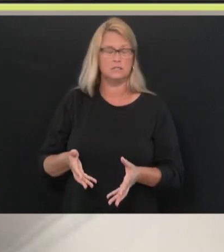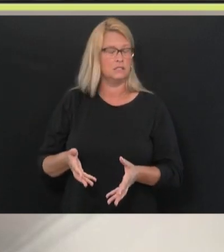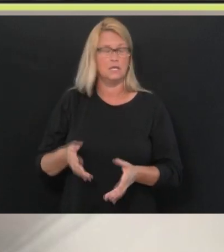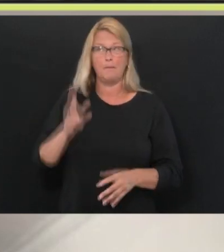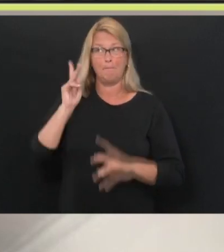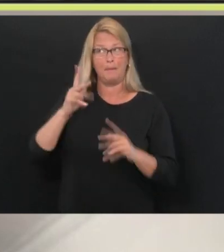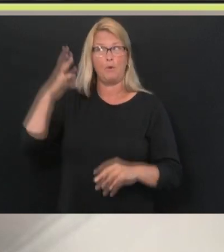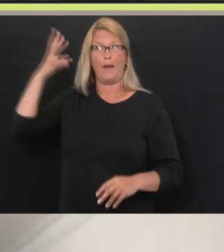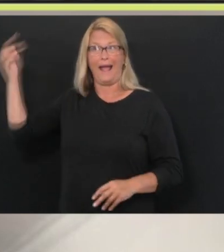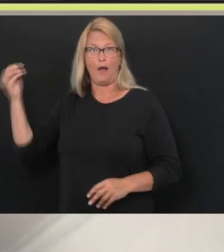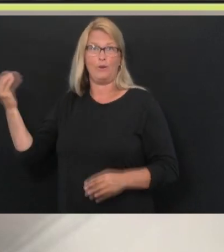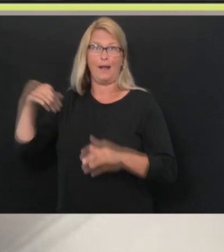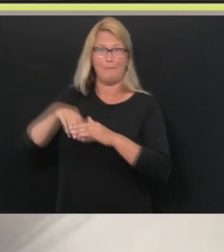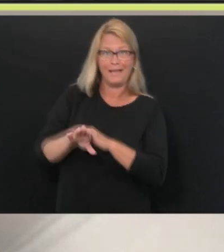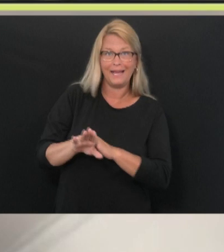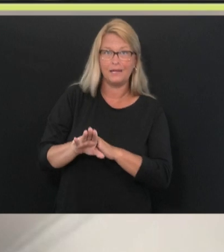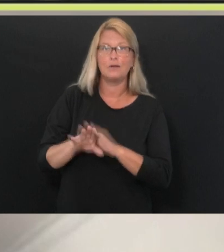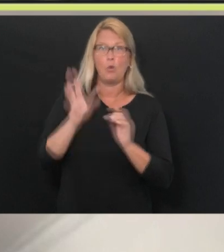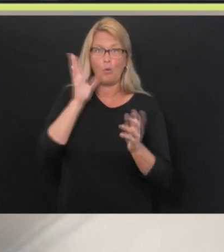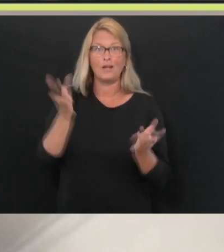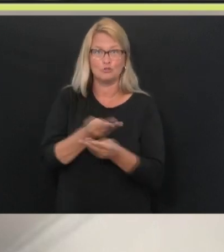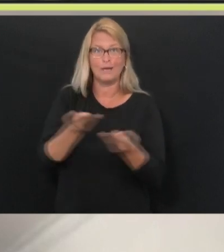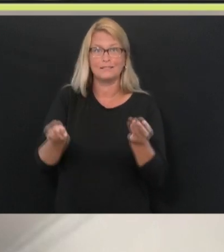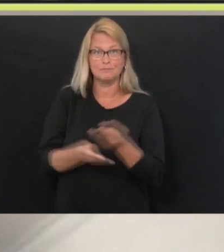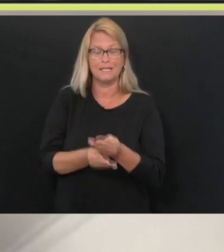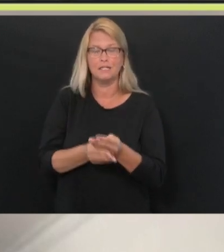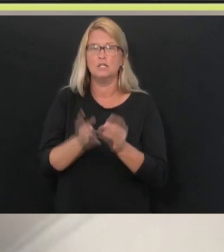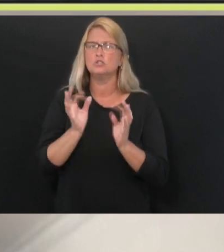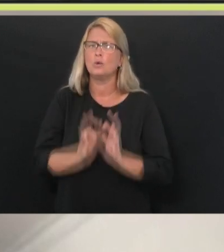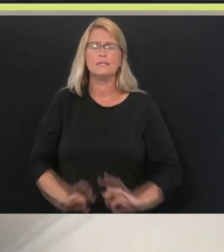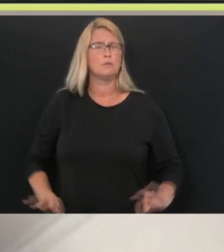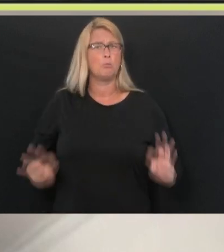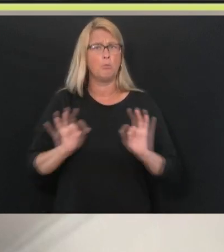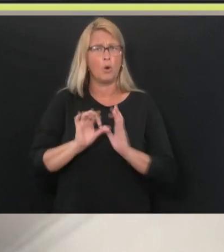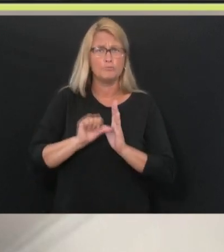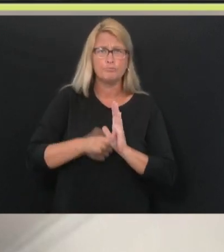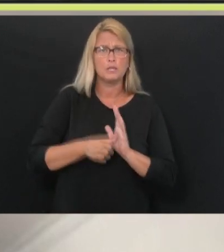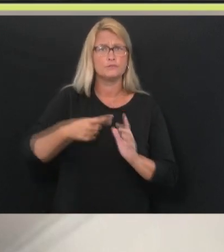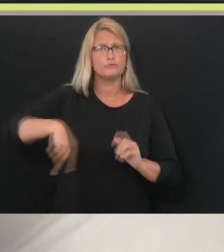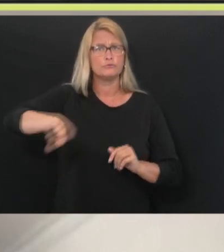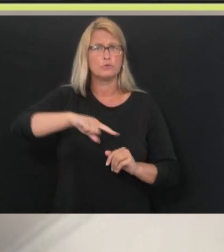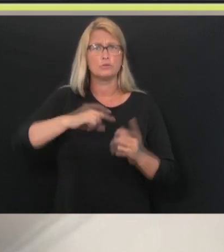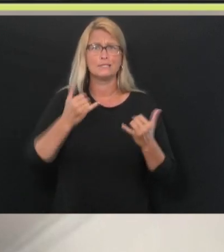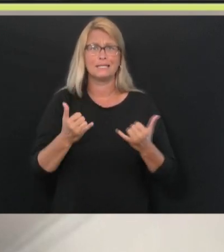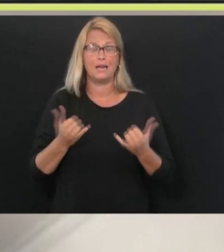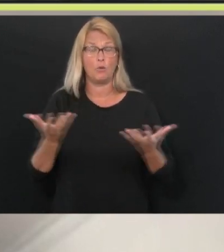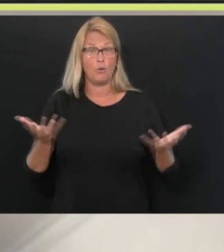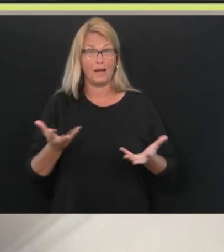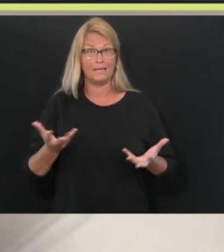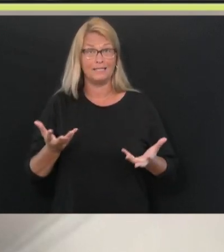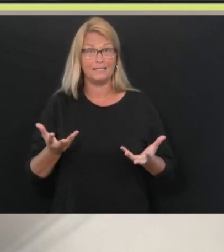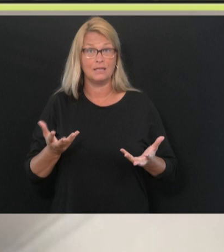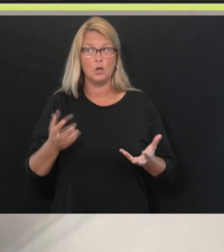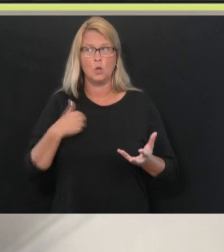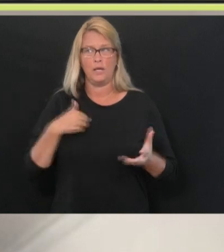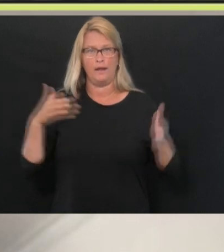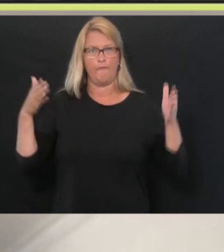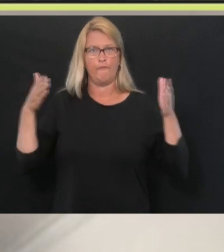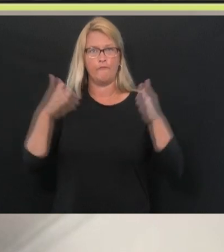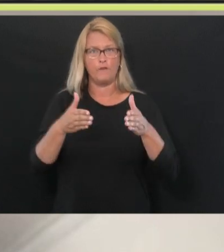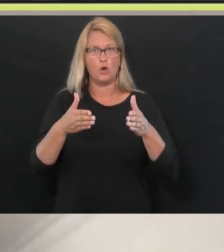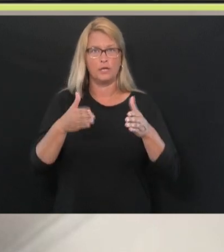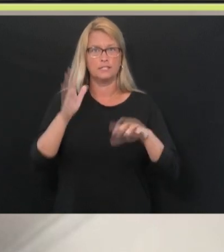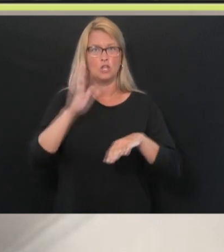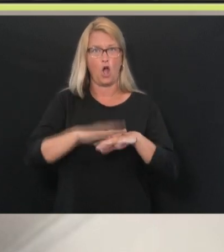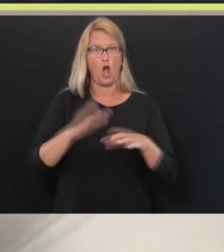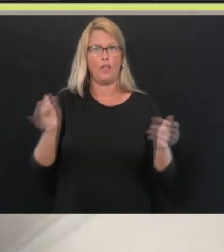it's really important for us today to really focus on paying the most attention to these